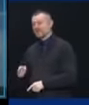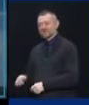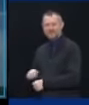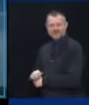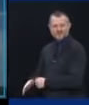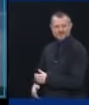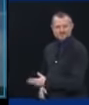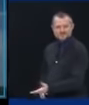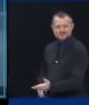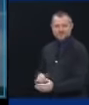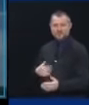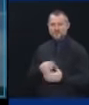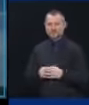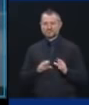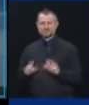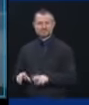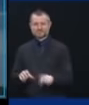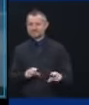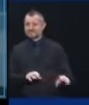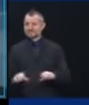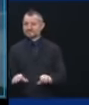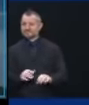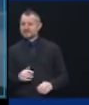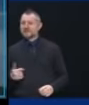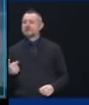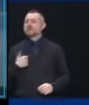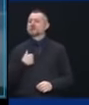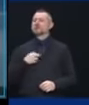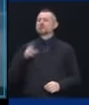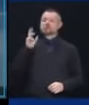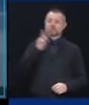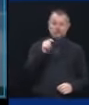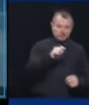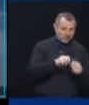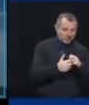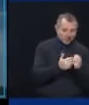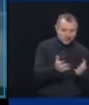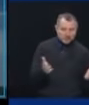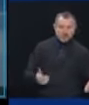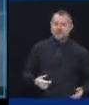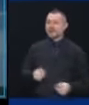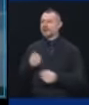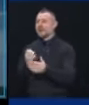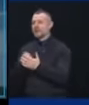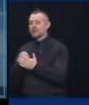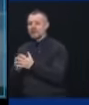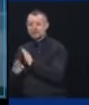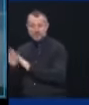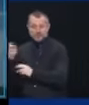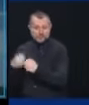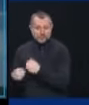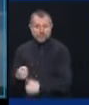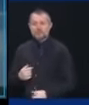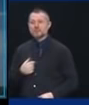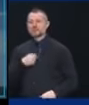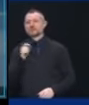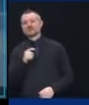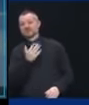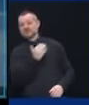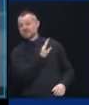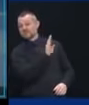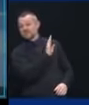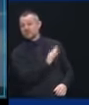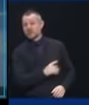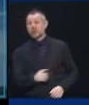You now have a rent problem, an economic development problem, et cetera. I said we needed $15 billion. The federal government rent